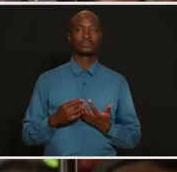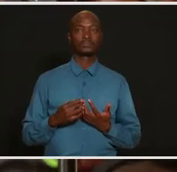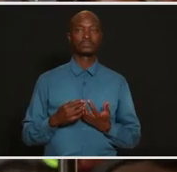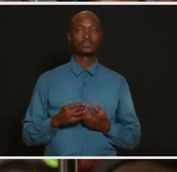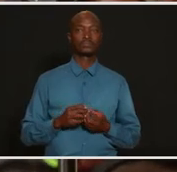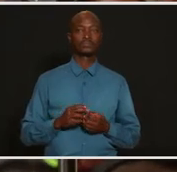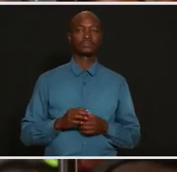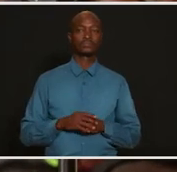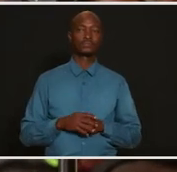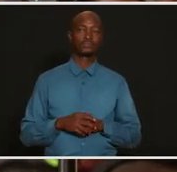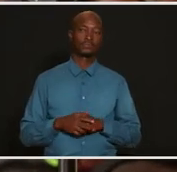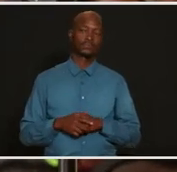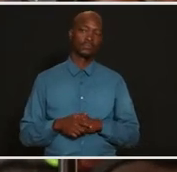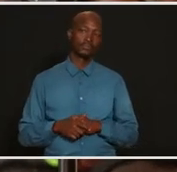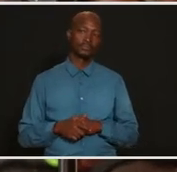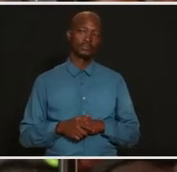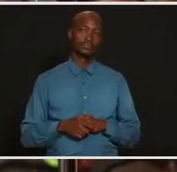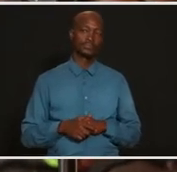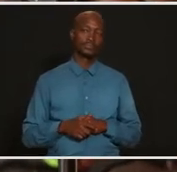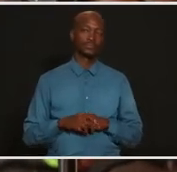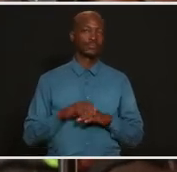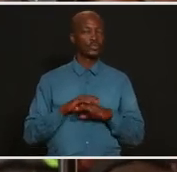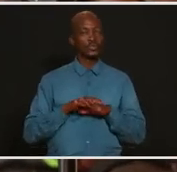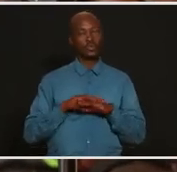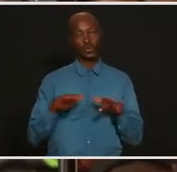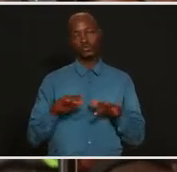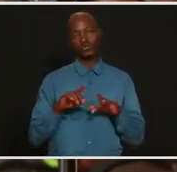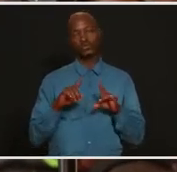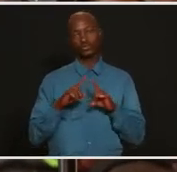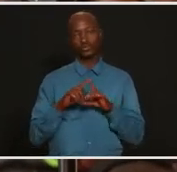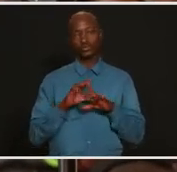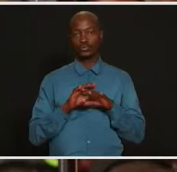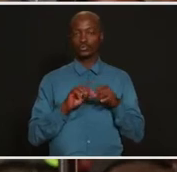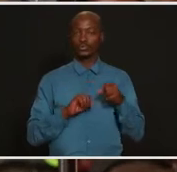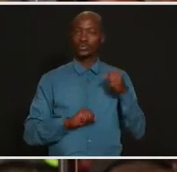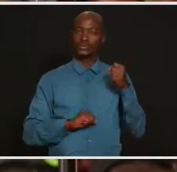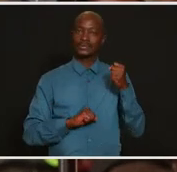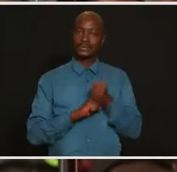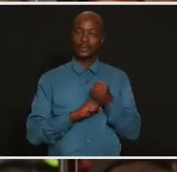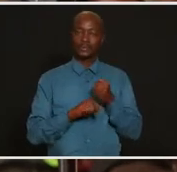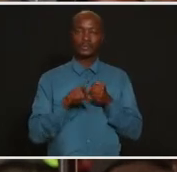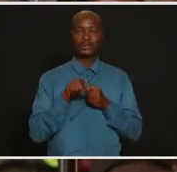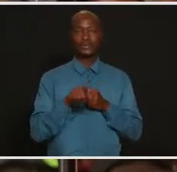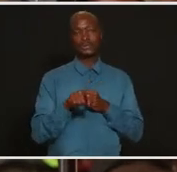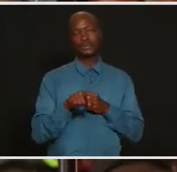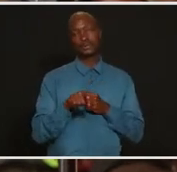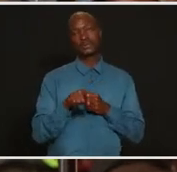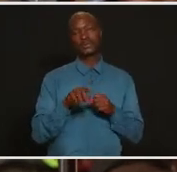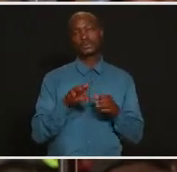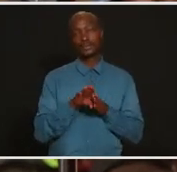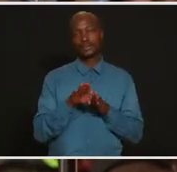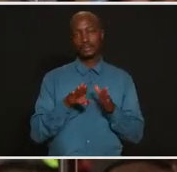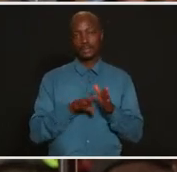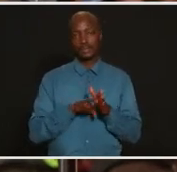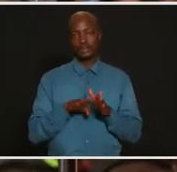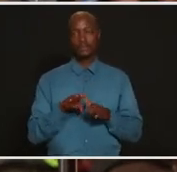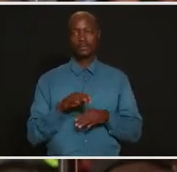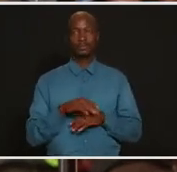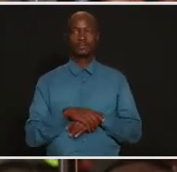to not to support this bill as it